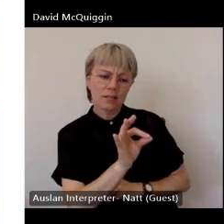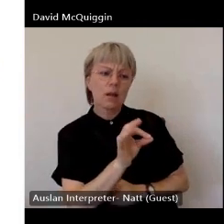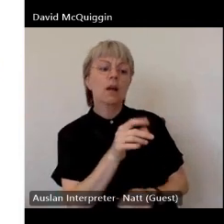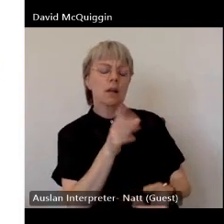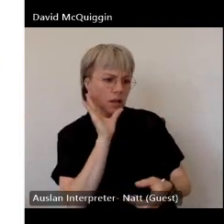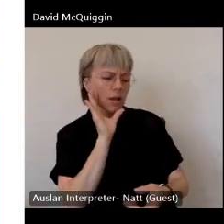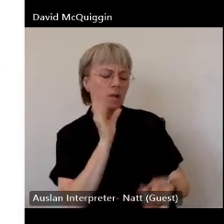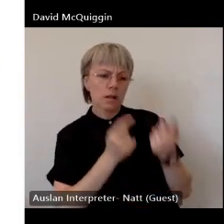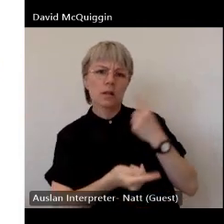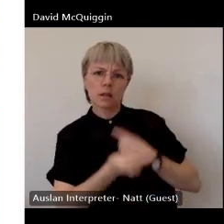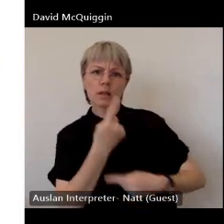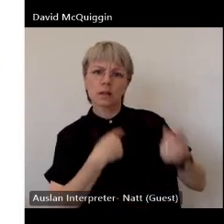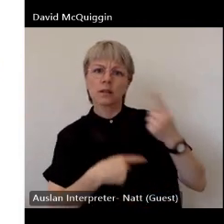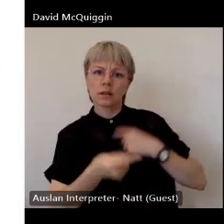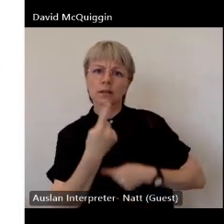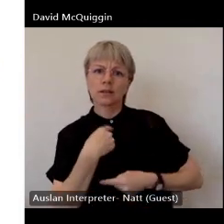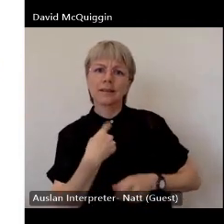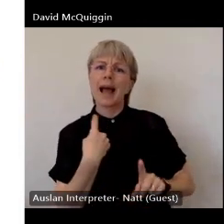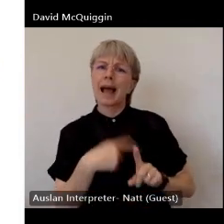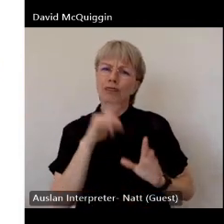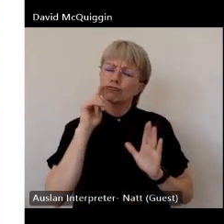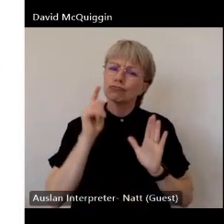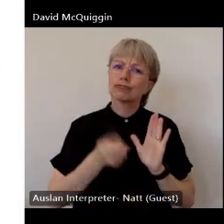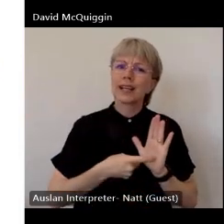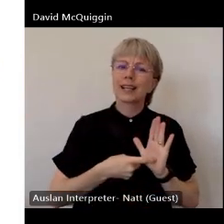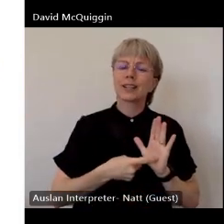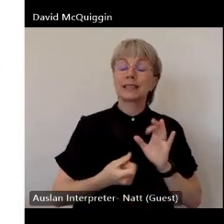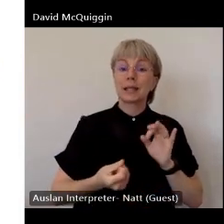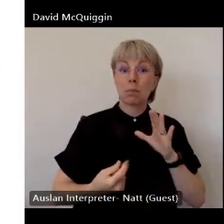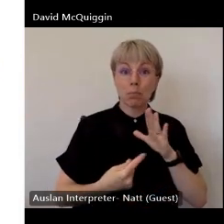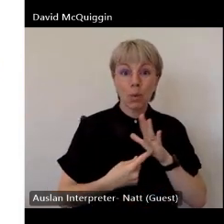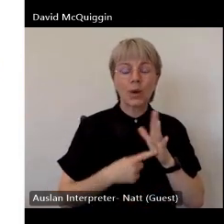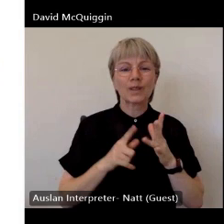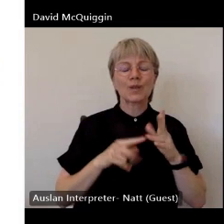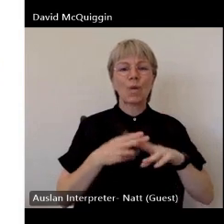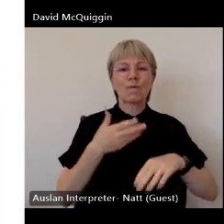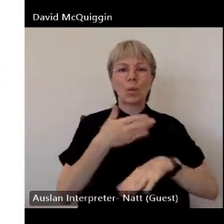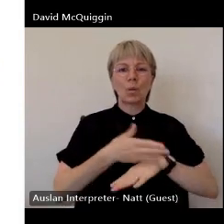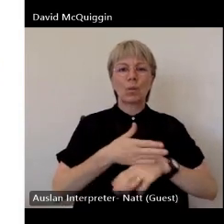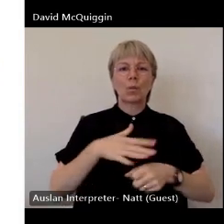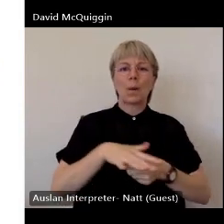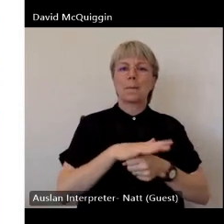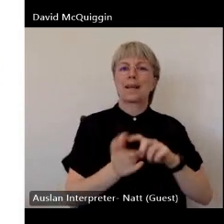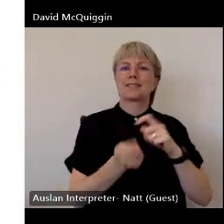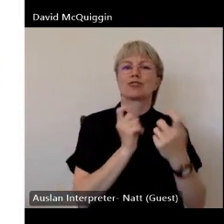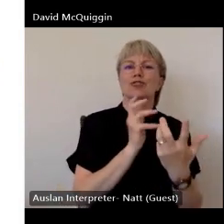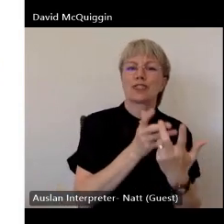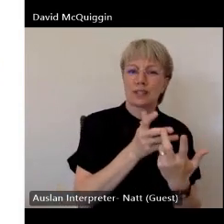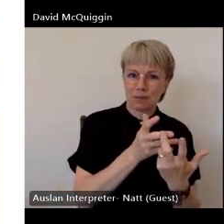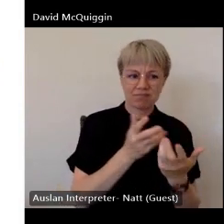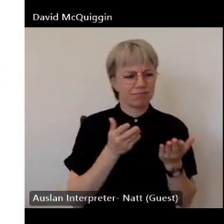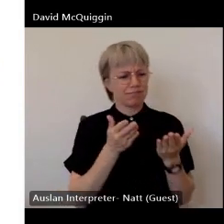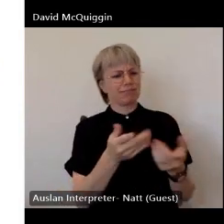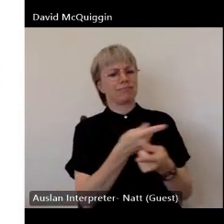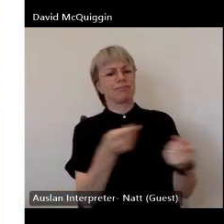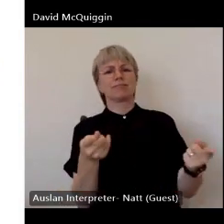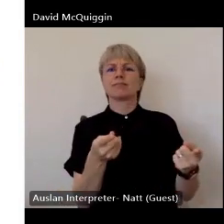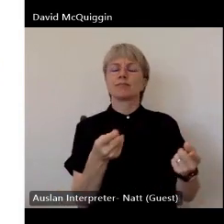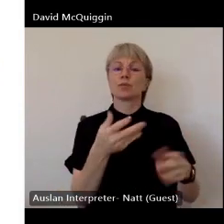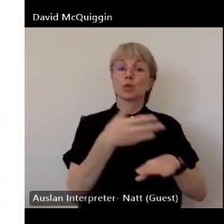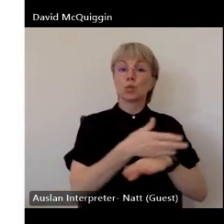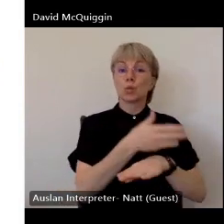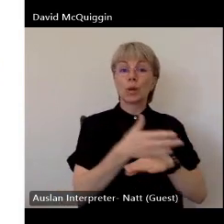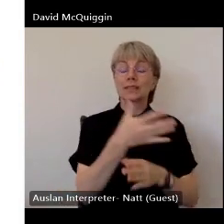your employees and recognise the importance of workplace adjustments in enabling employees to work